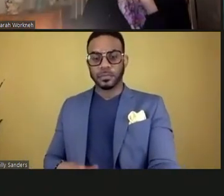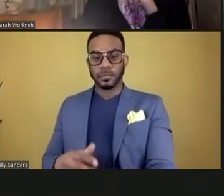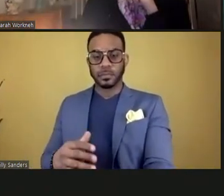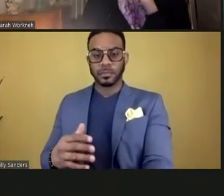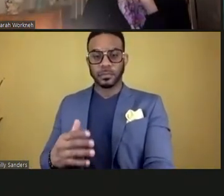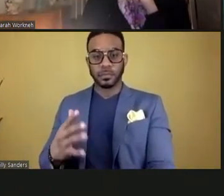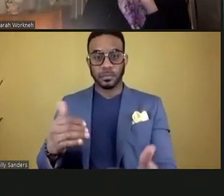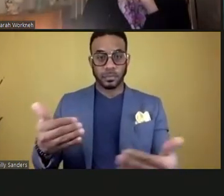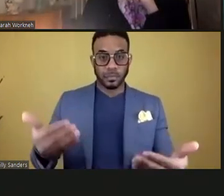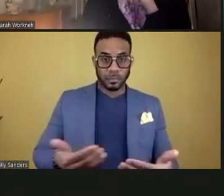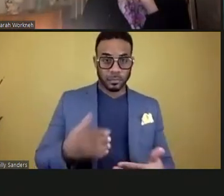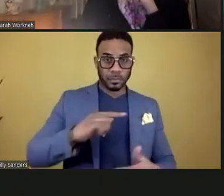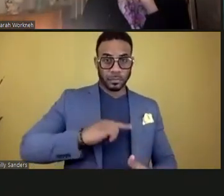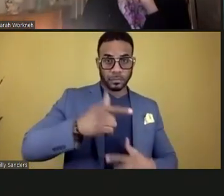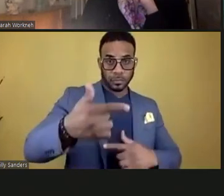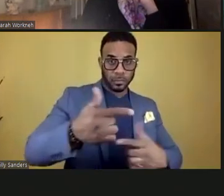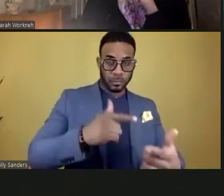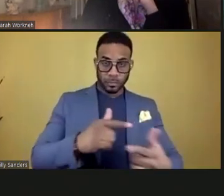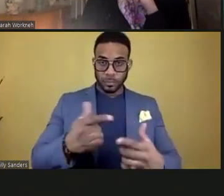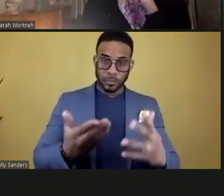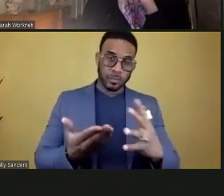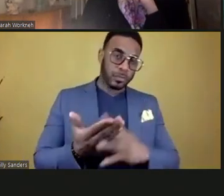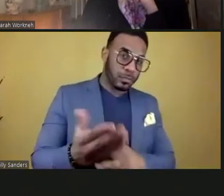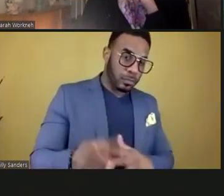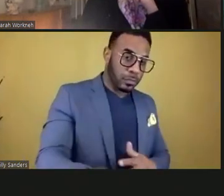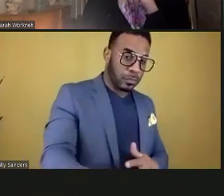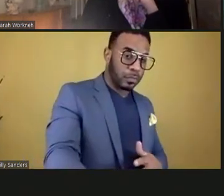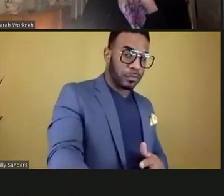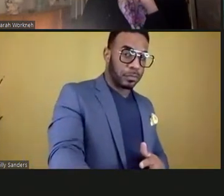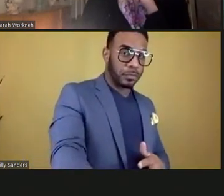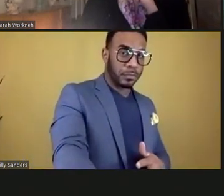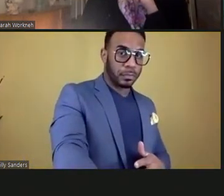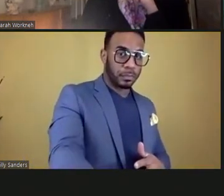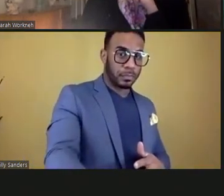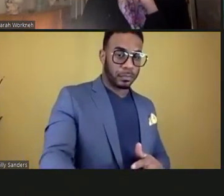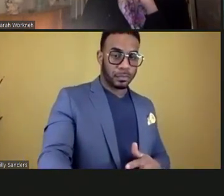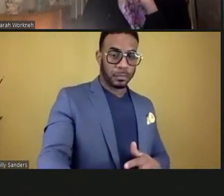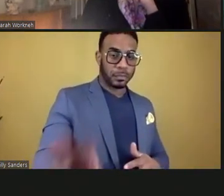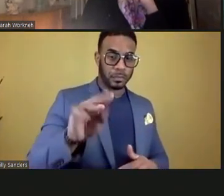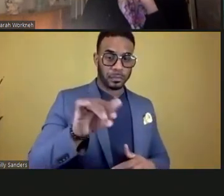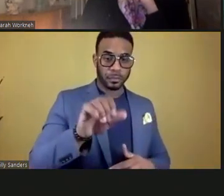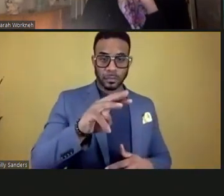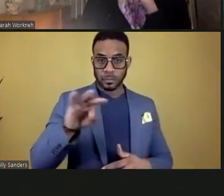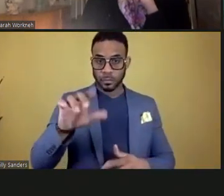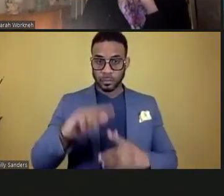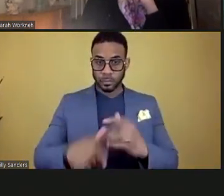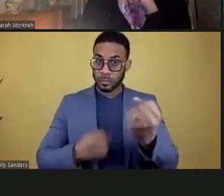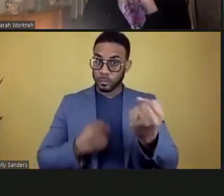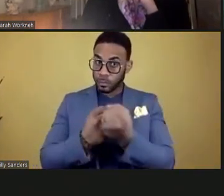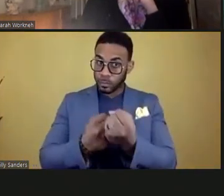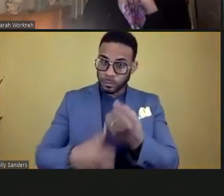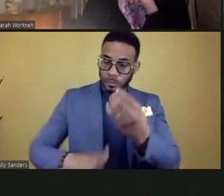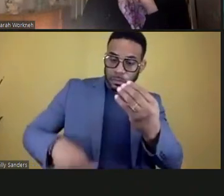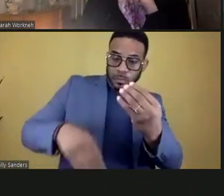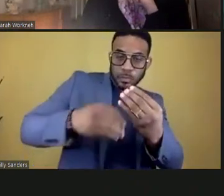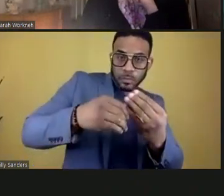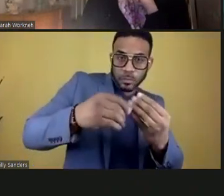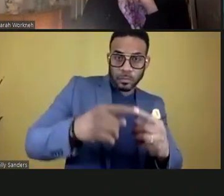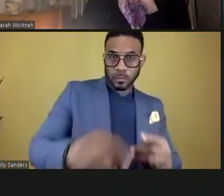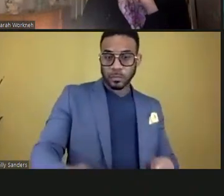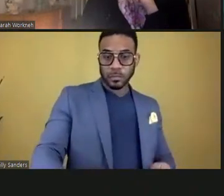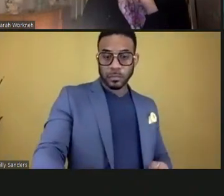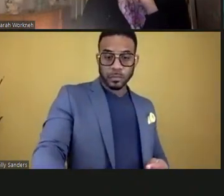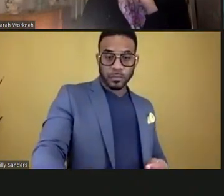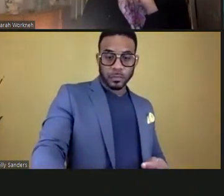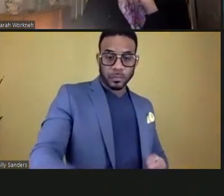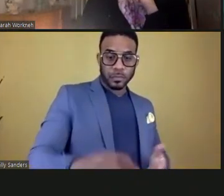invite a Q&A through Mass MoCA that supports and adds on to